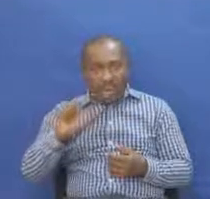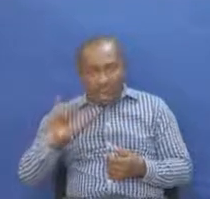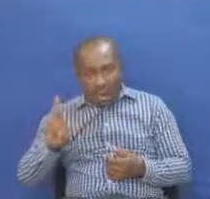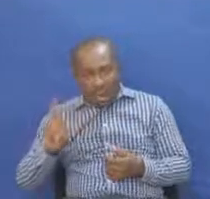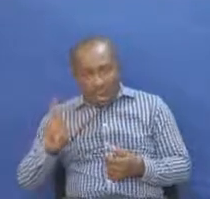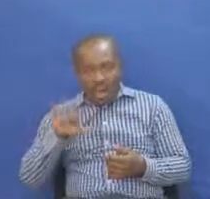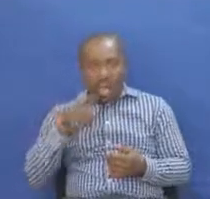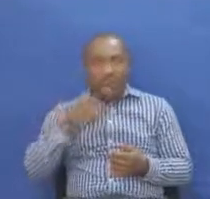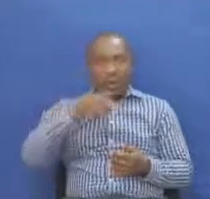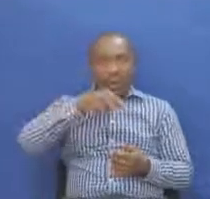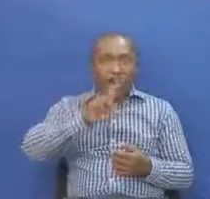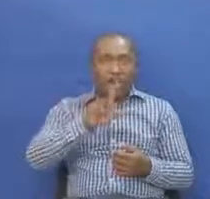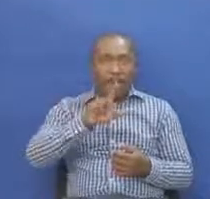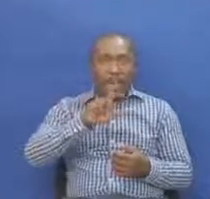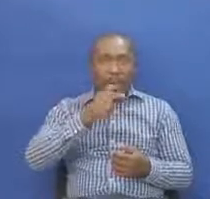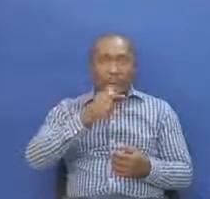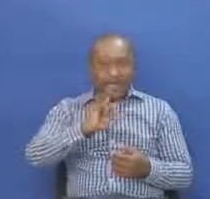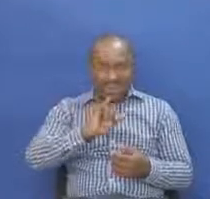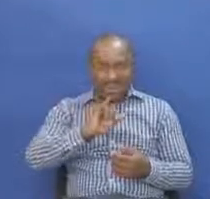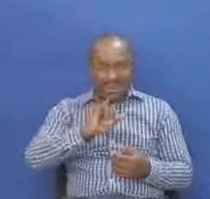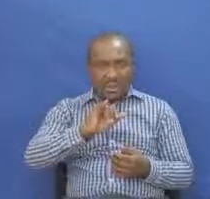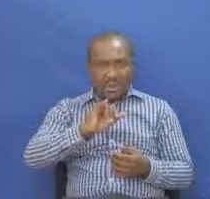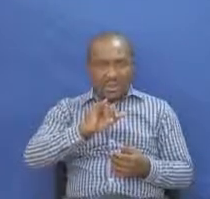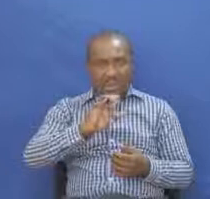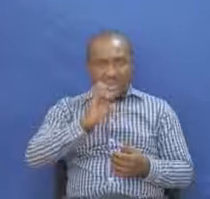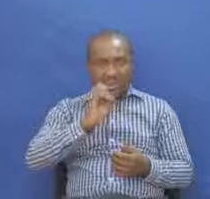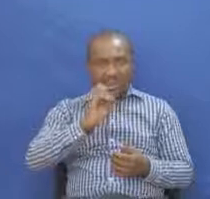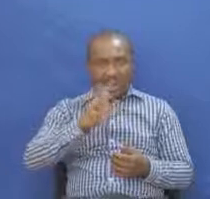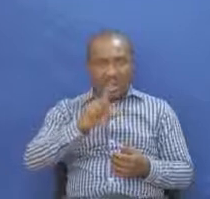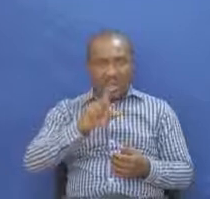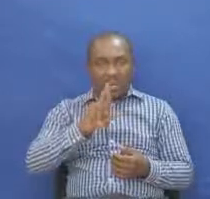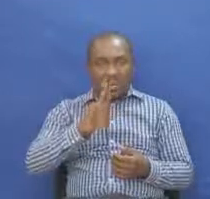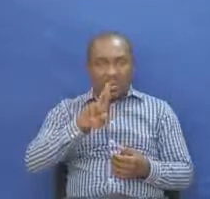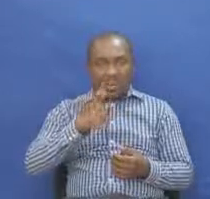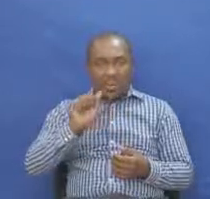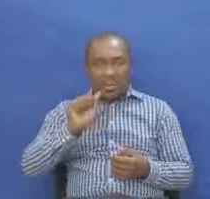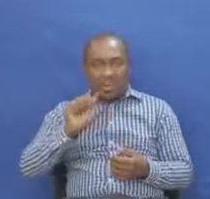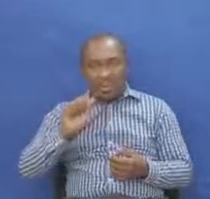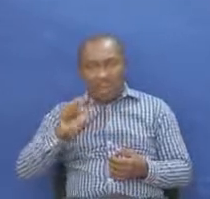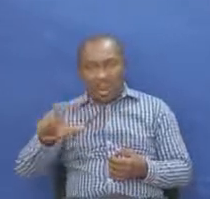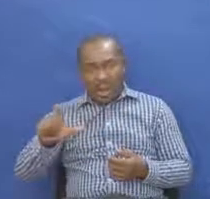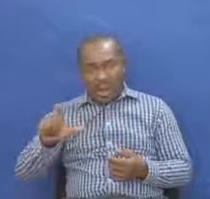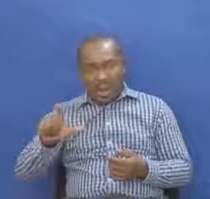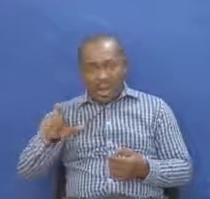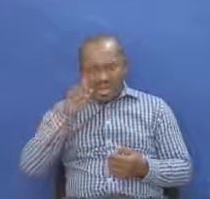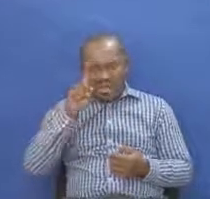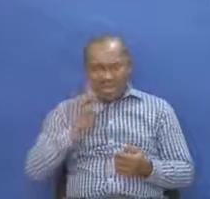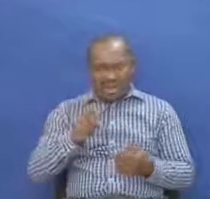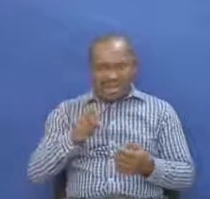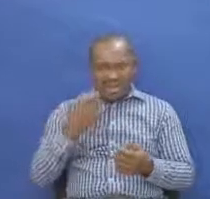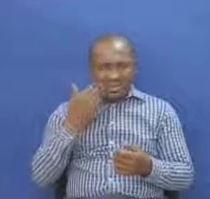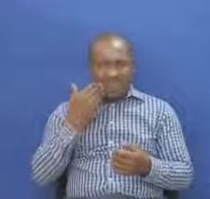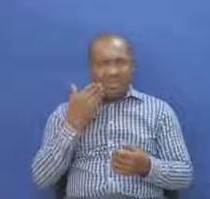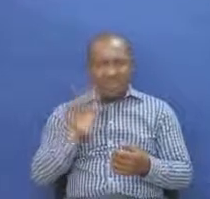this important? Why is the growth very important, or why should it be considered as a very important